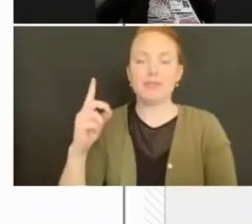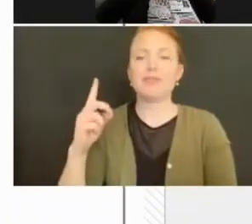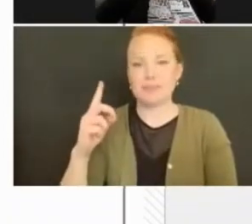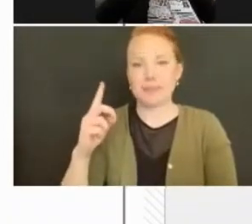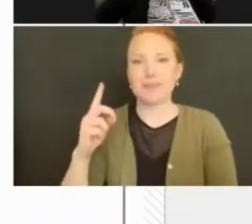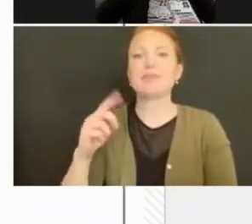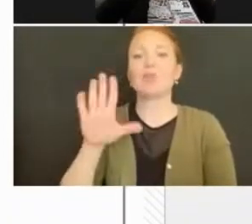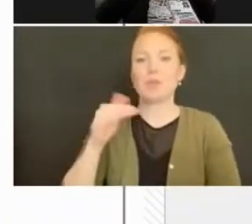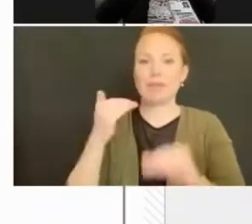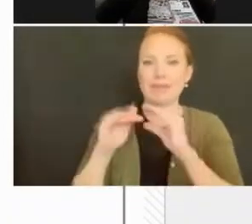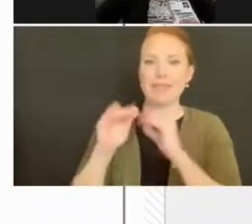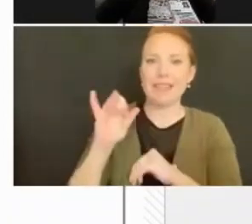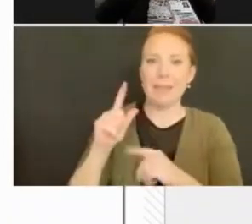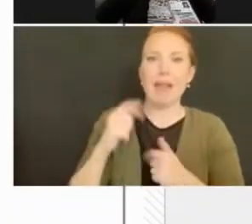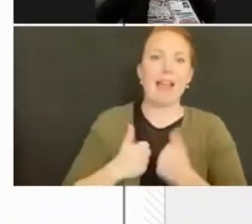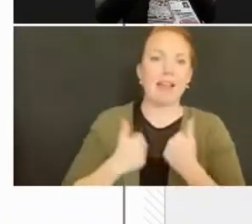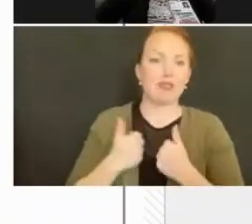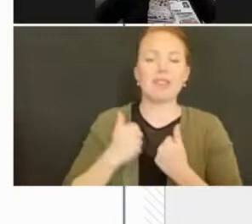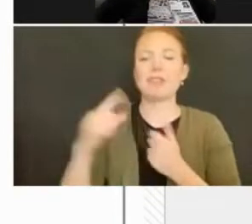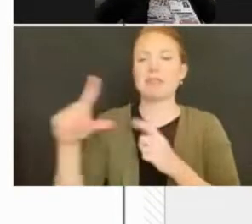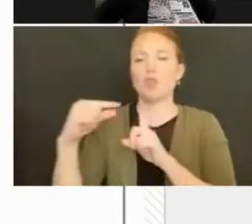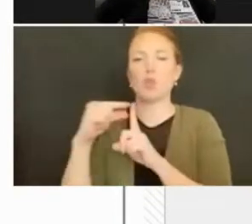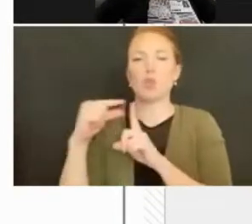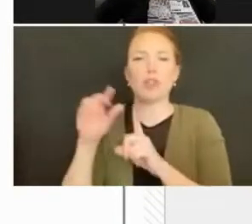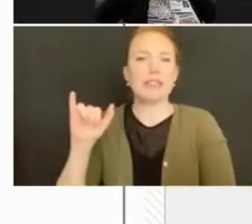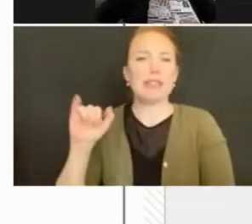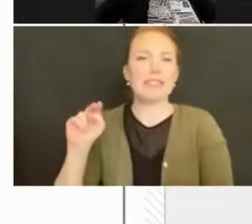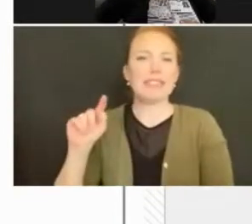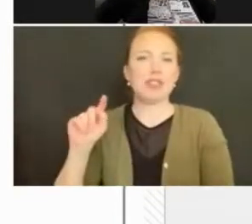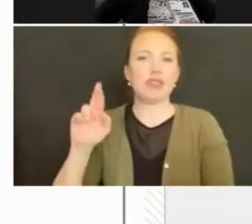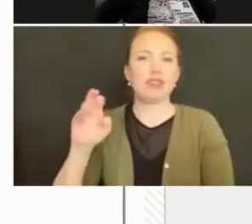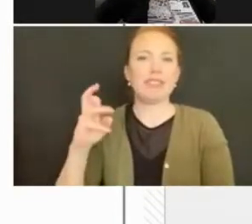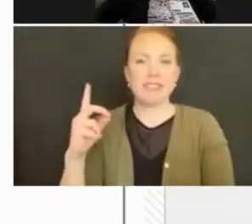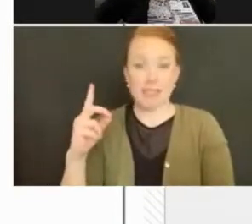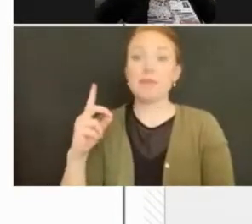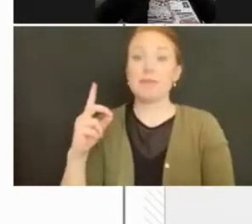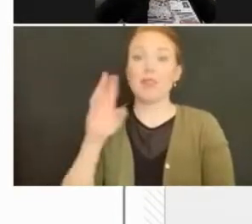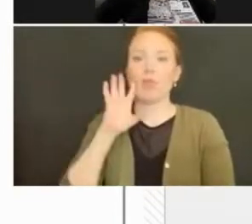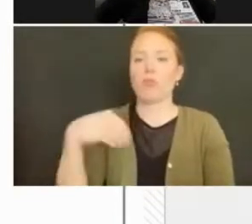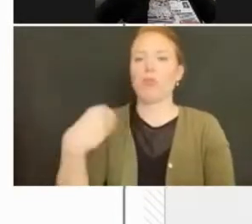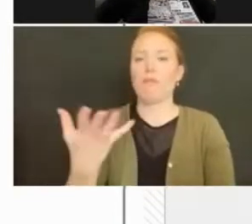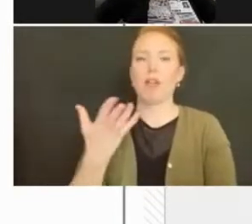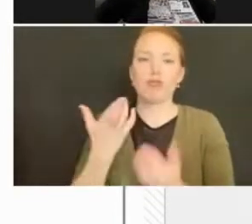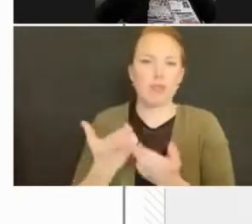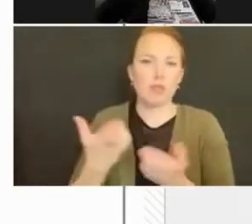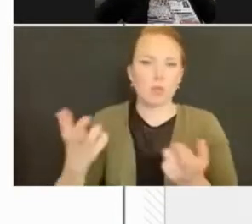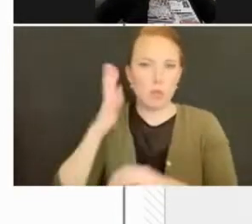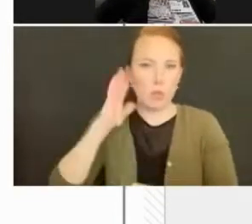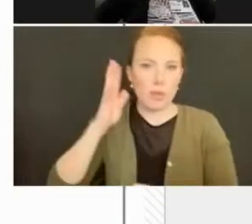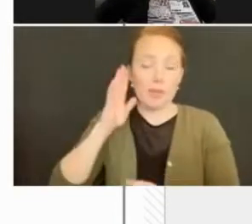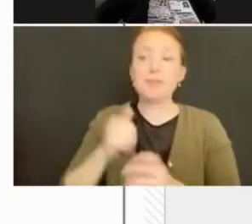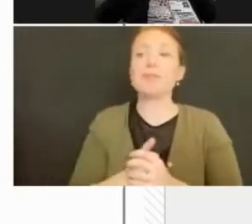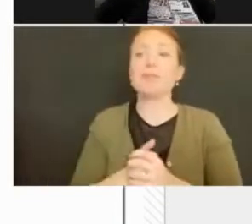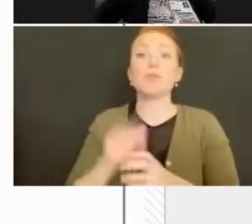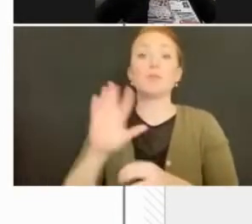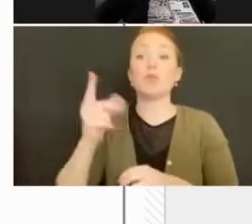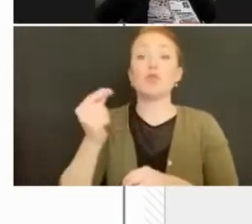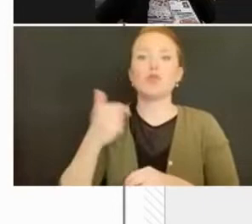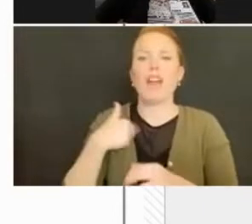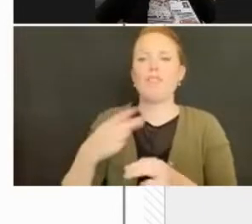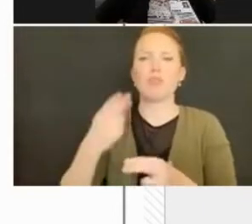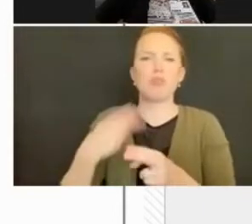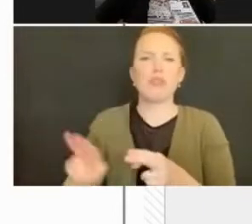the chat. And we will provide you the resources. What we like to do is have a brief conversation with the